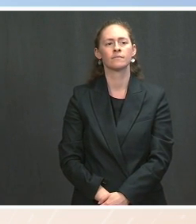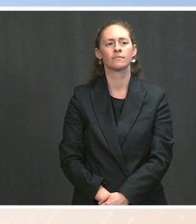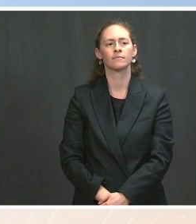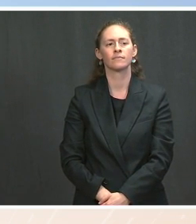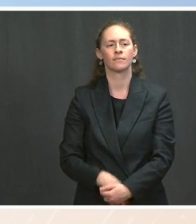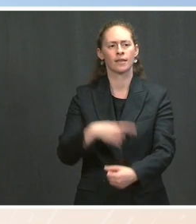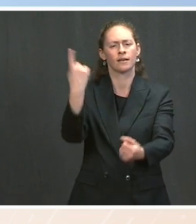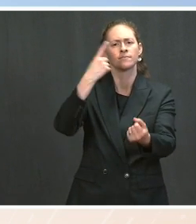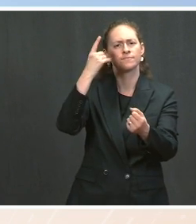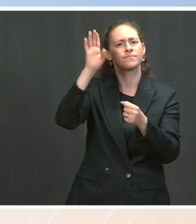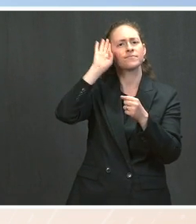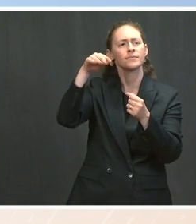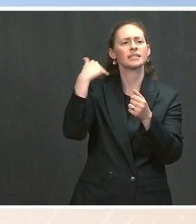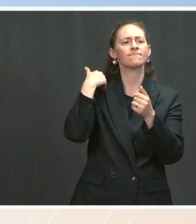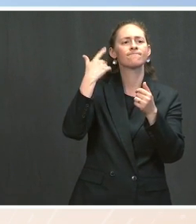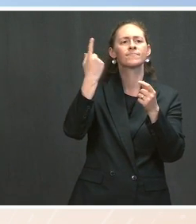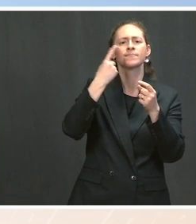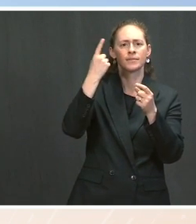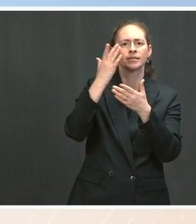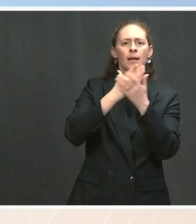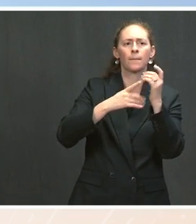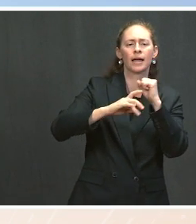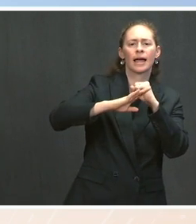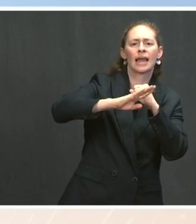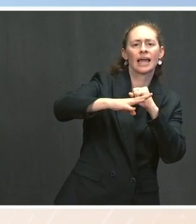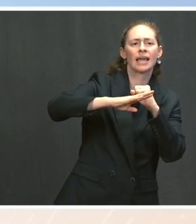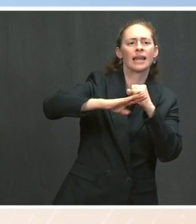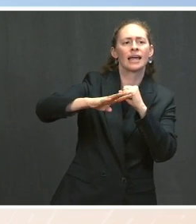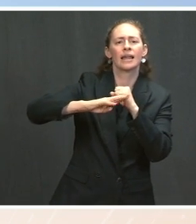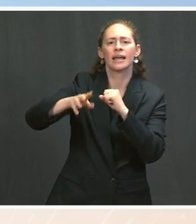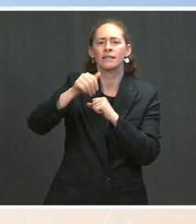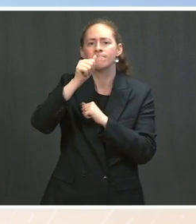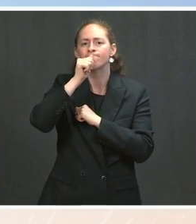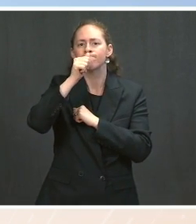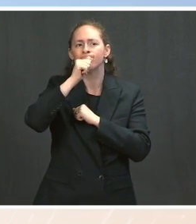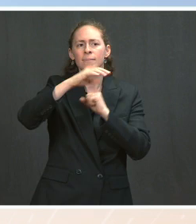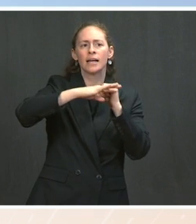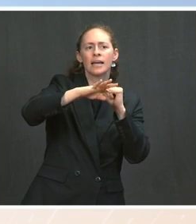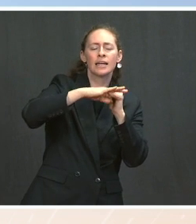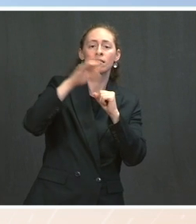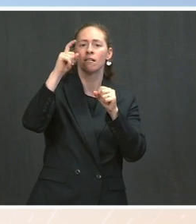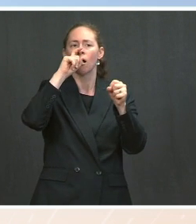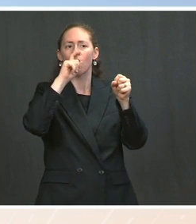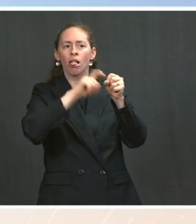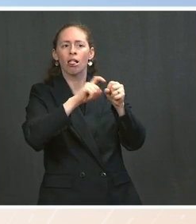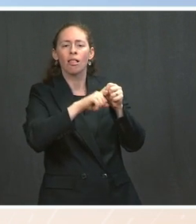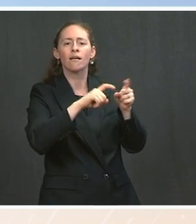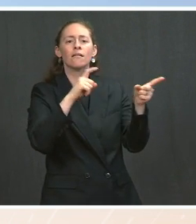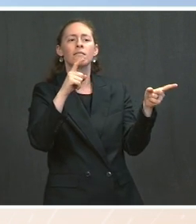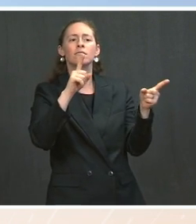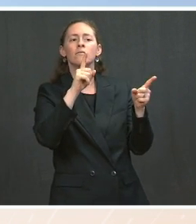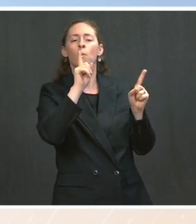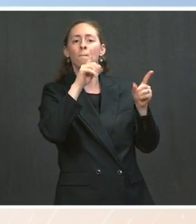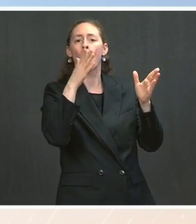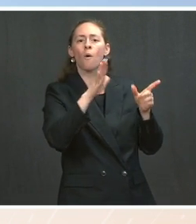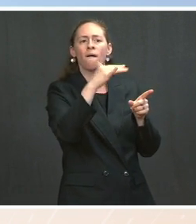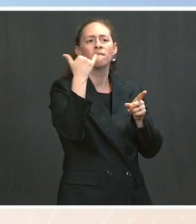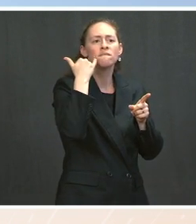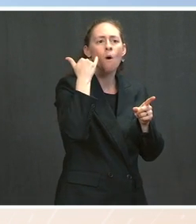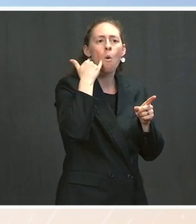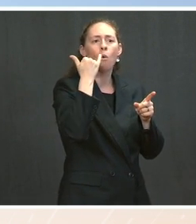personal phone records from journalists. Does this administration believe that's an appropriate tactic? Well, again, it was done by the prior Department of Justice. I would